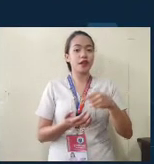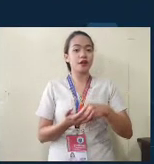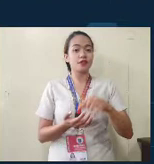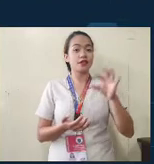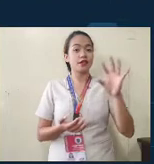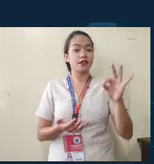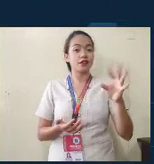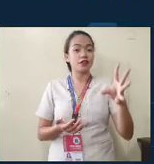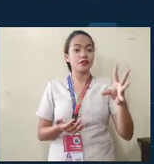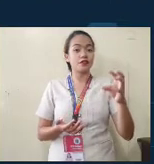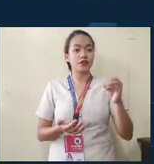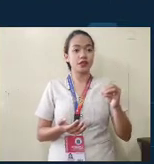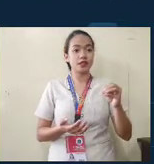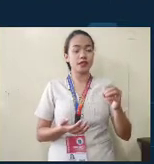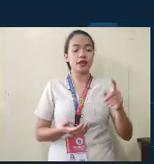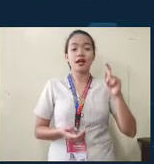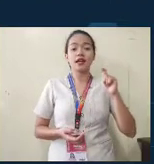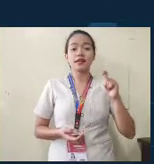1840 to